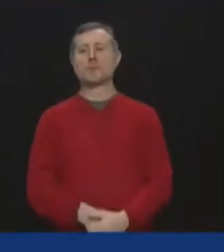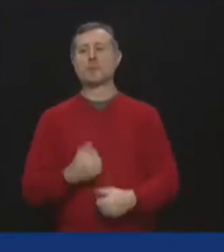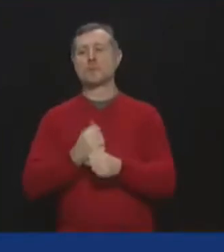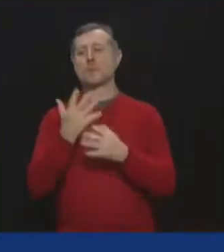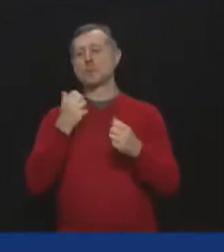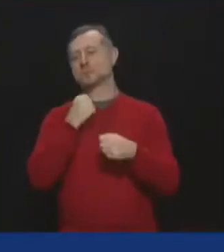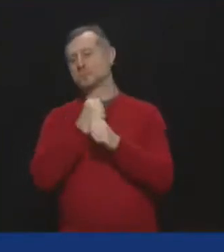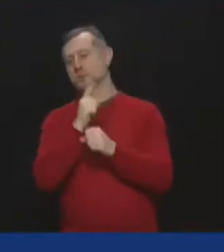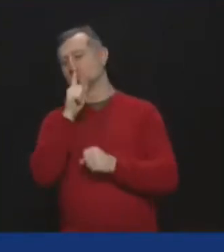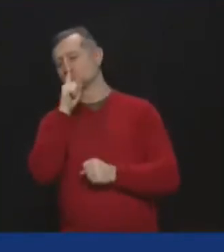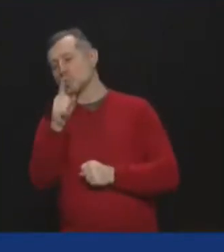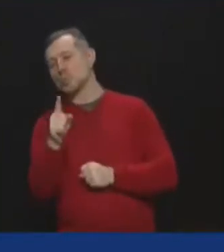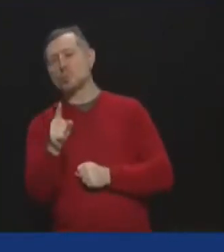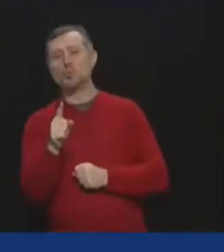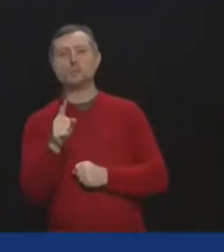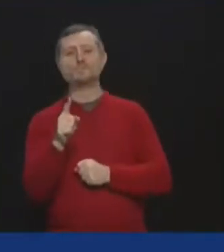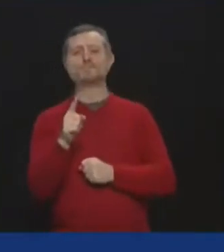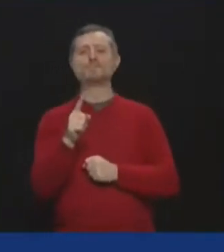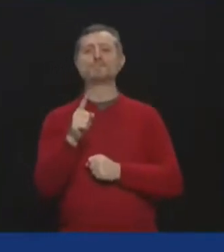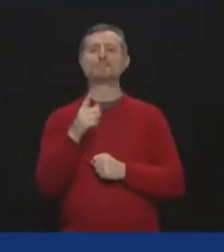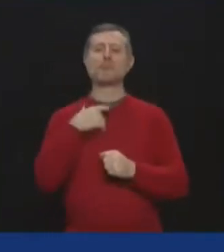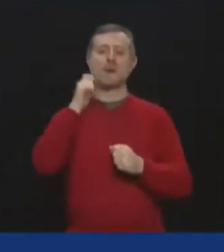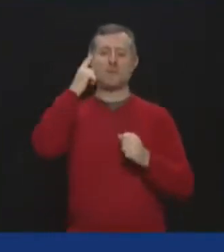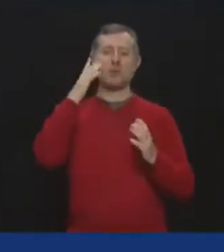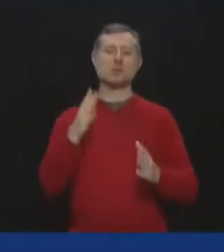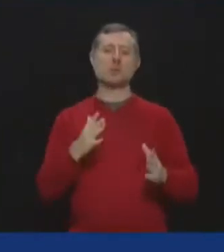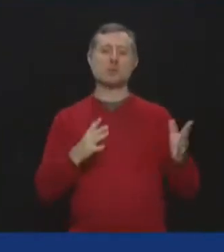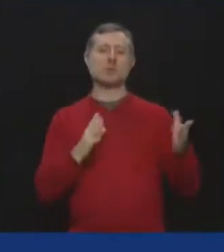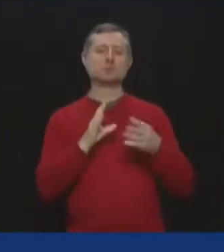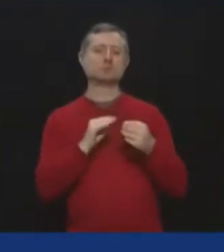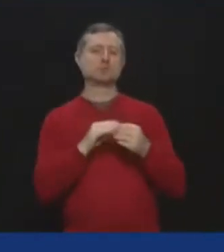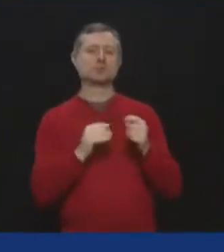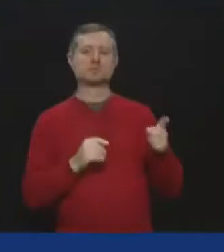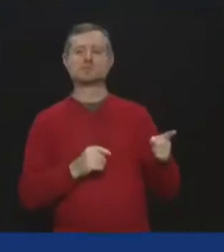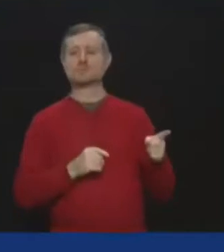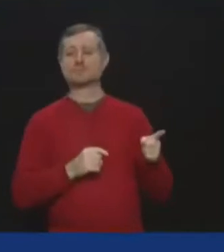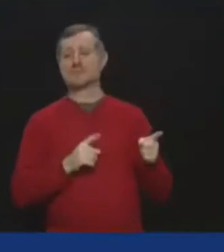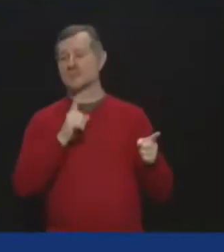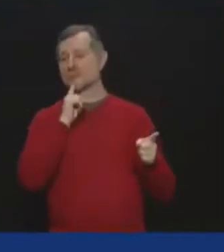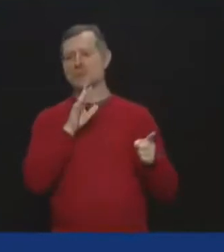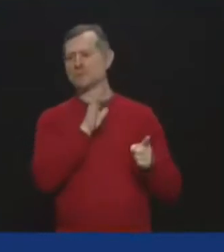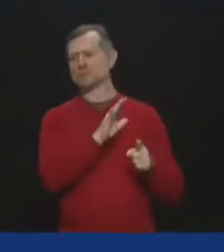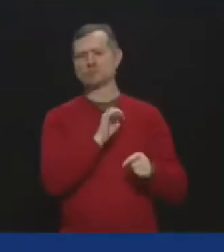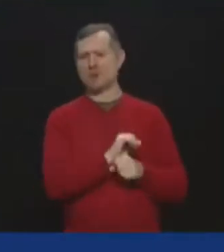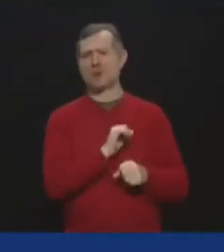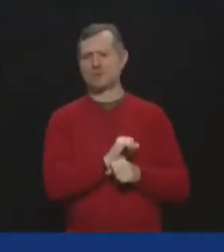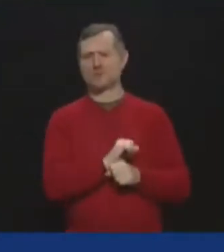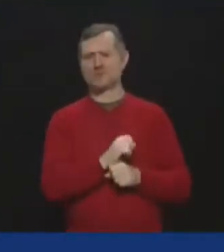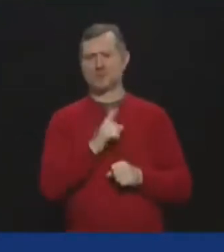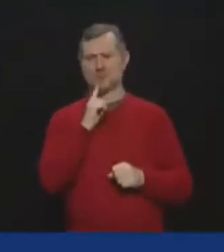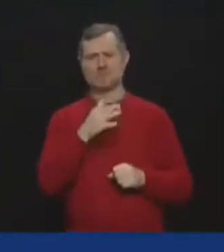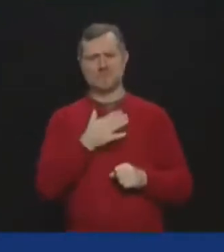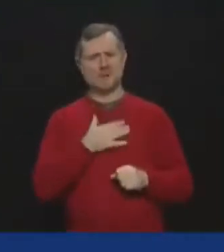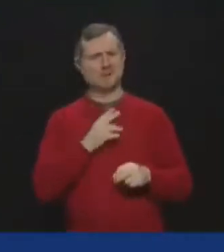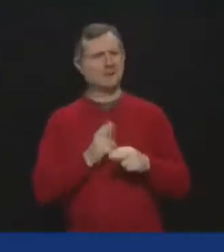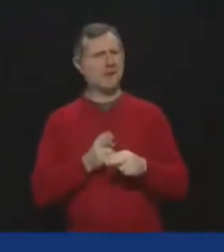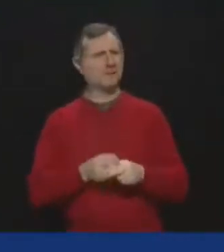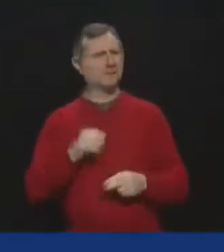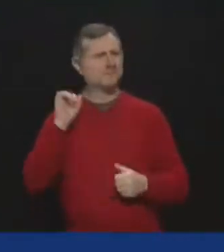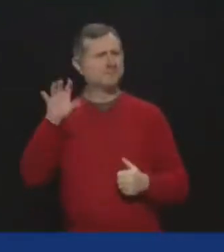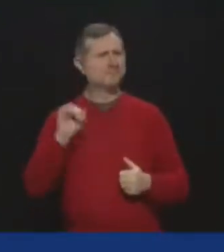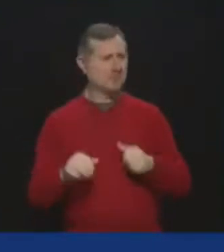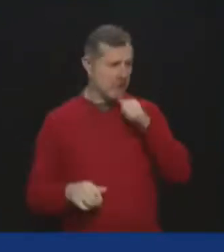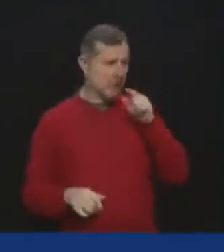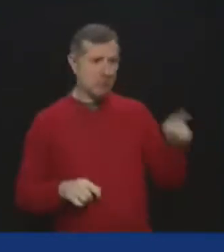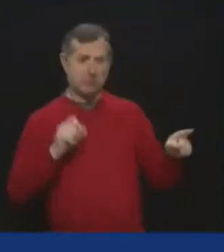that again, and I know the governor had it, but she was winging it. But this wasn't her job, so I didn't. I don't know why they told you to do that.